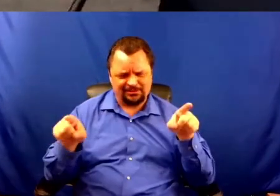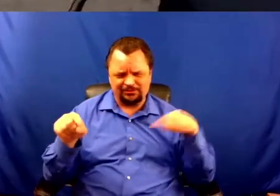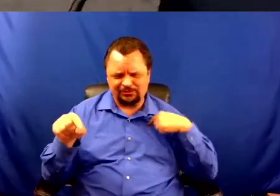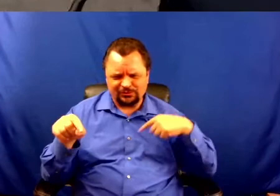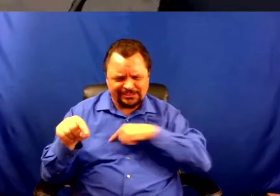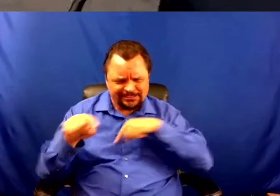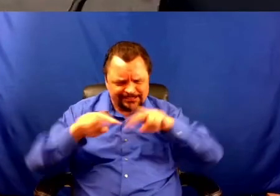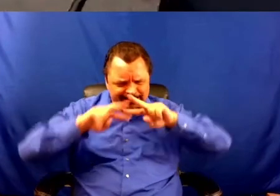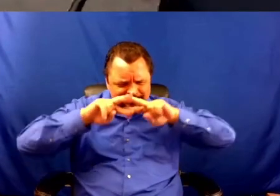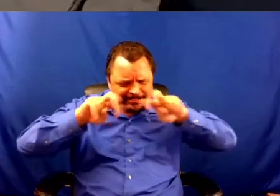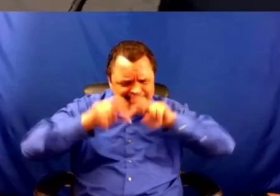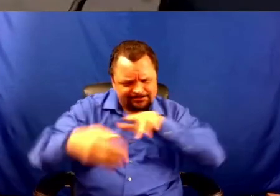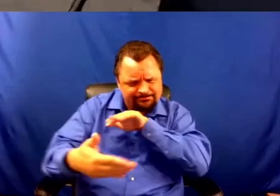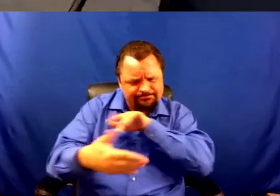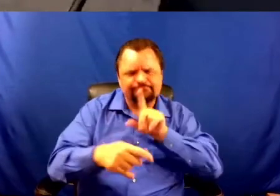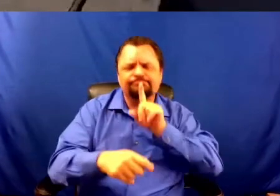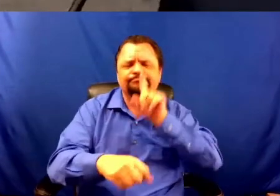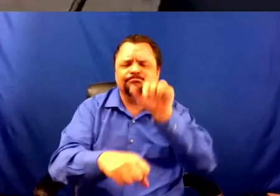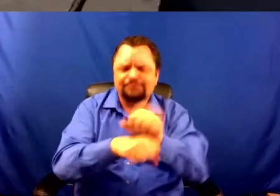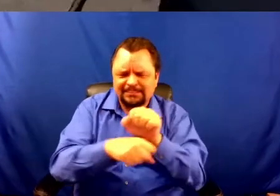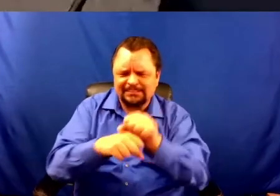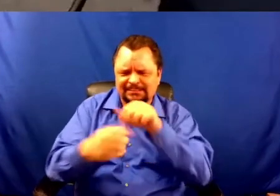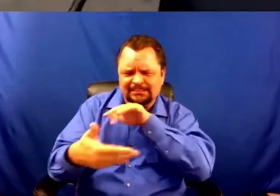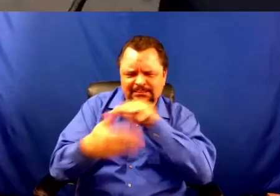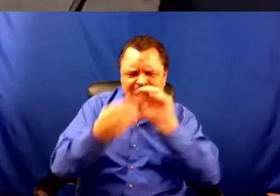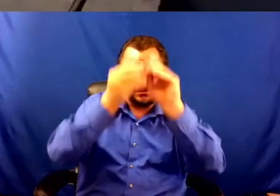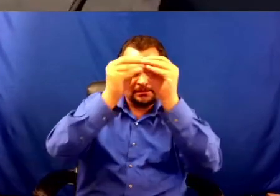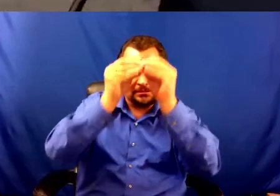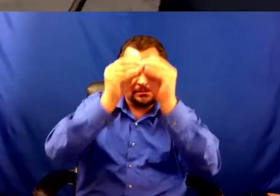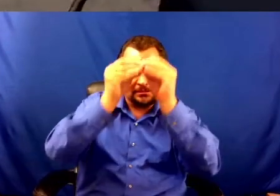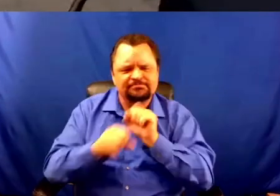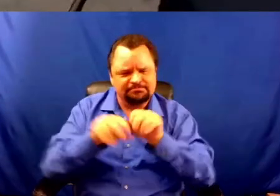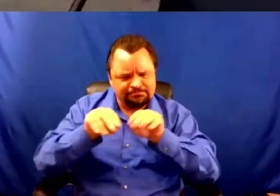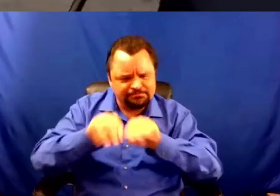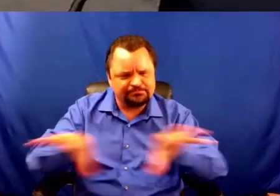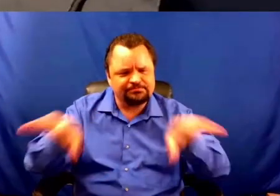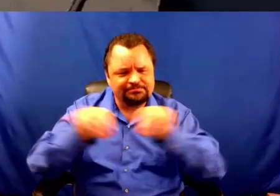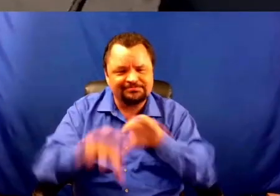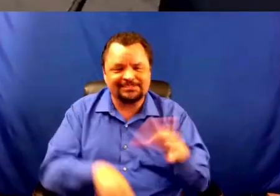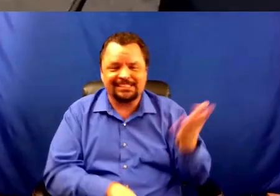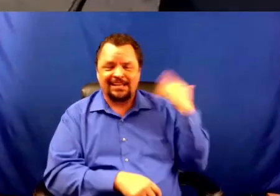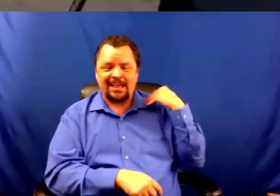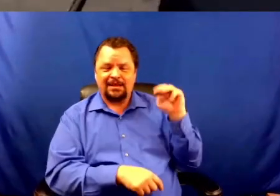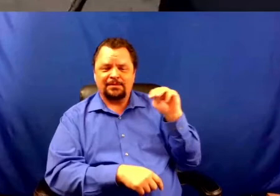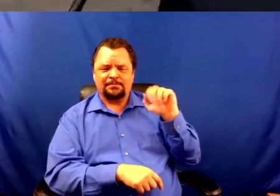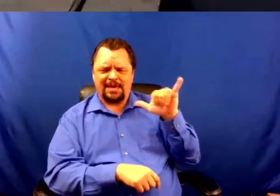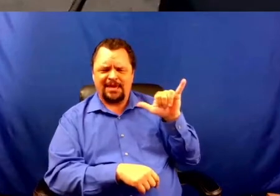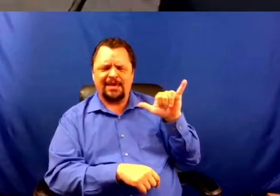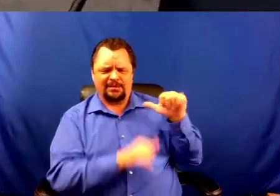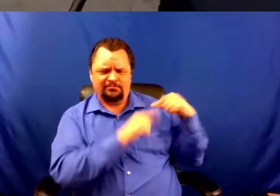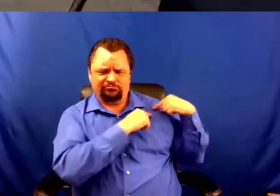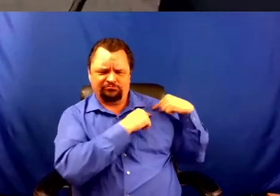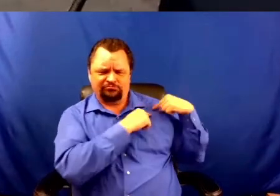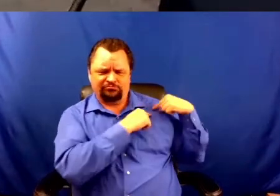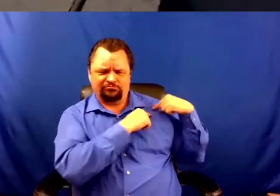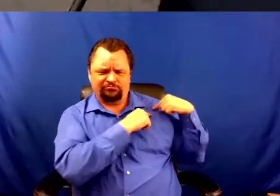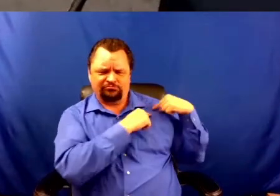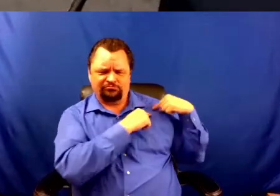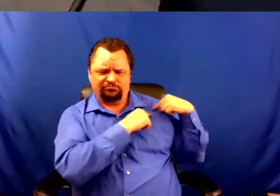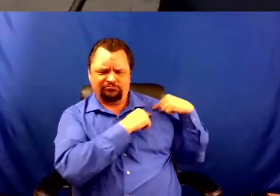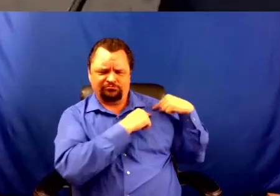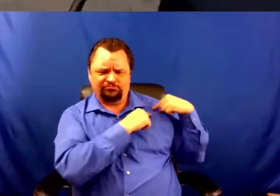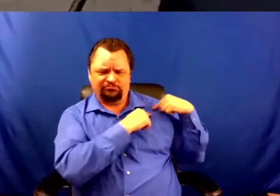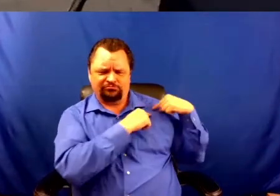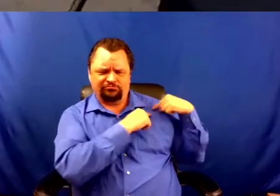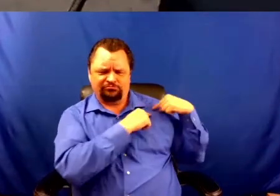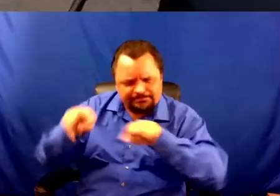we look at actual studies that have been coming out, that was last May, as we've been